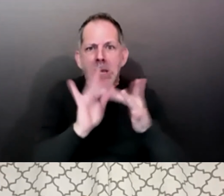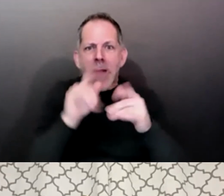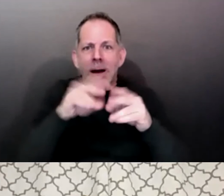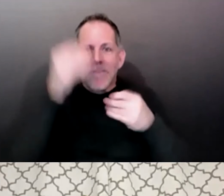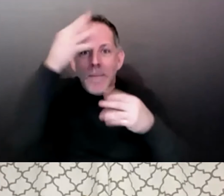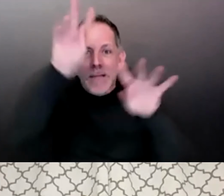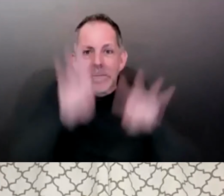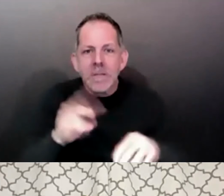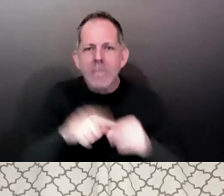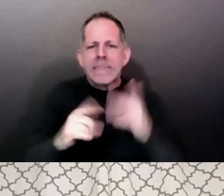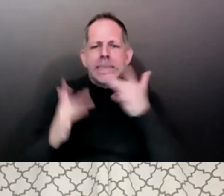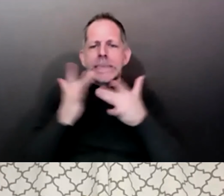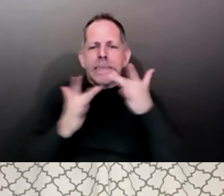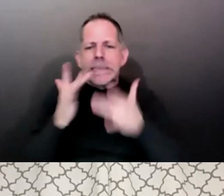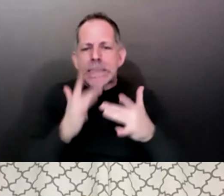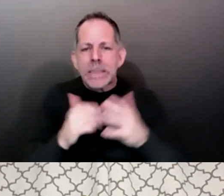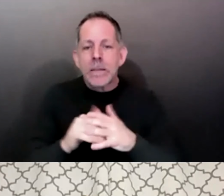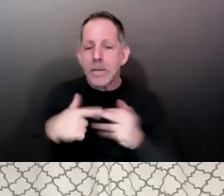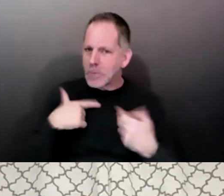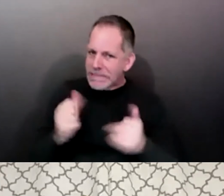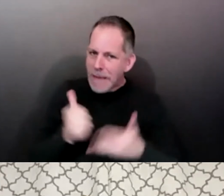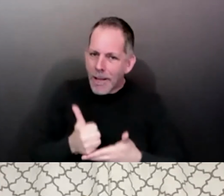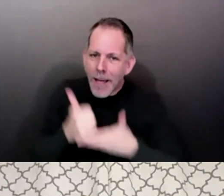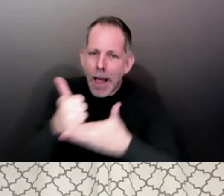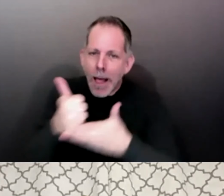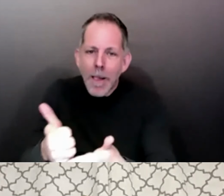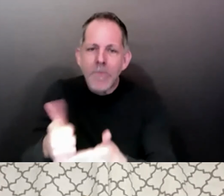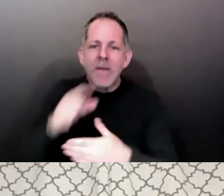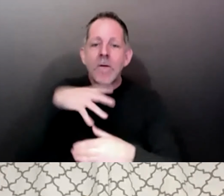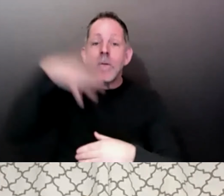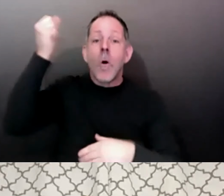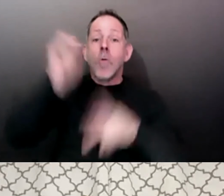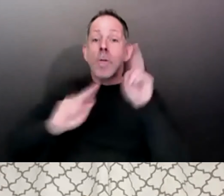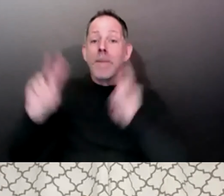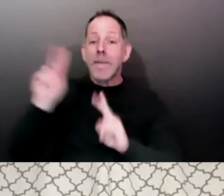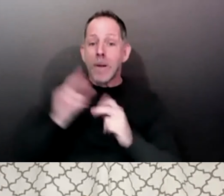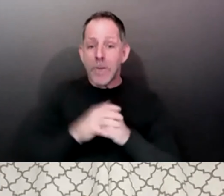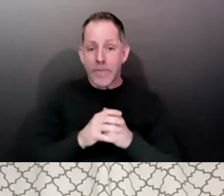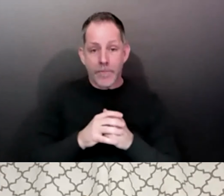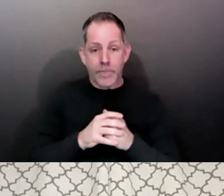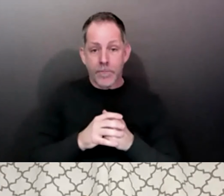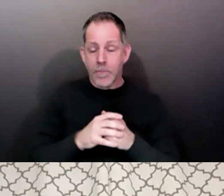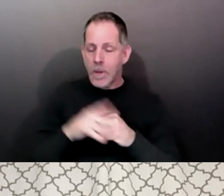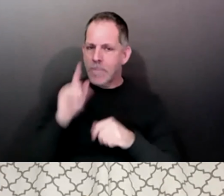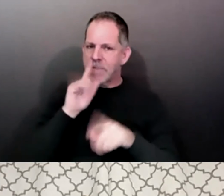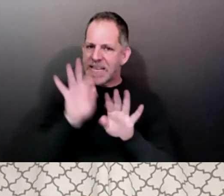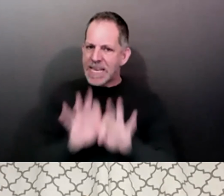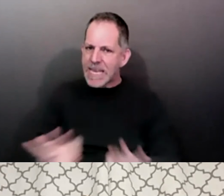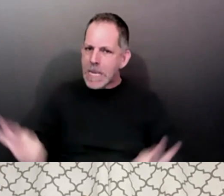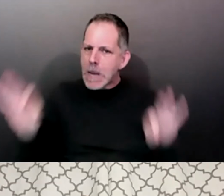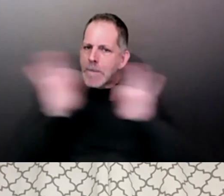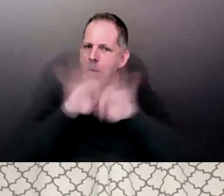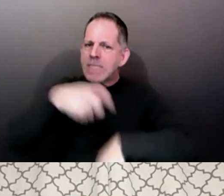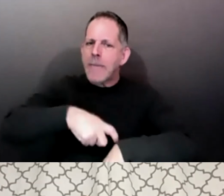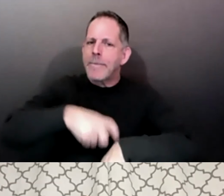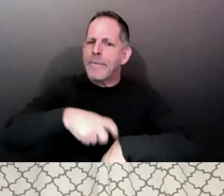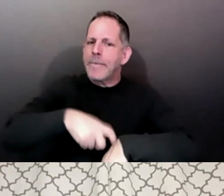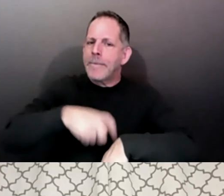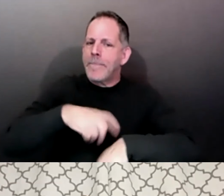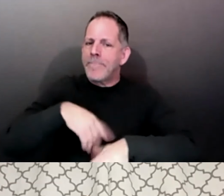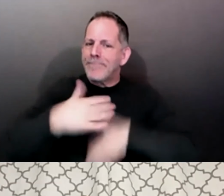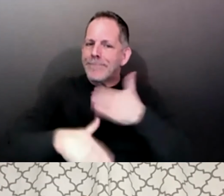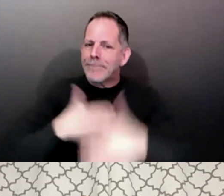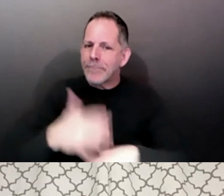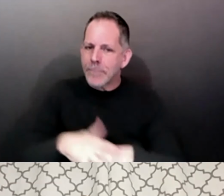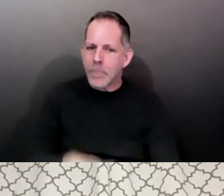but timing is key. And I've certainly mentioned this several times to the state, is, you know,